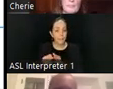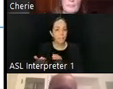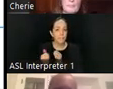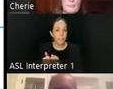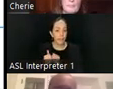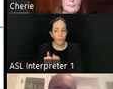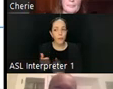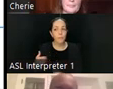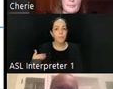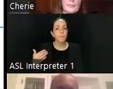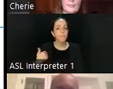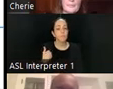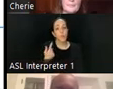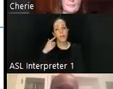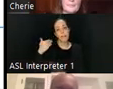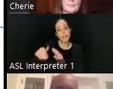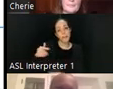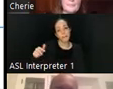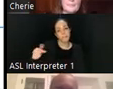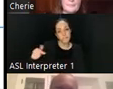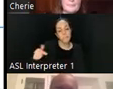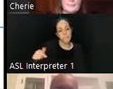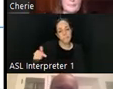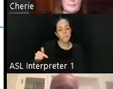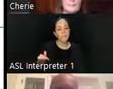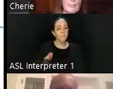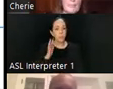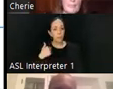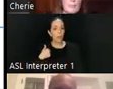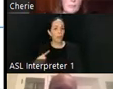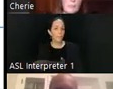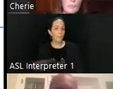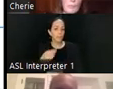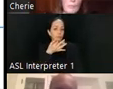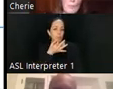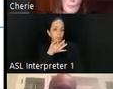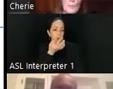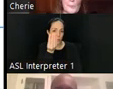back forth. So just wanted to let you know that's coming up. Thank you.